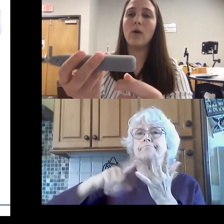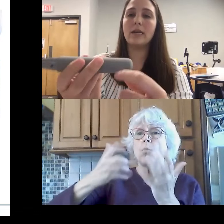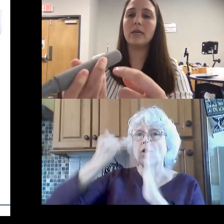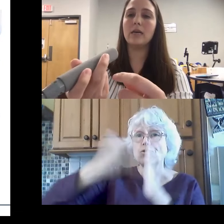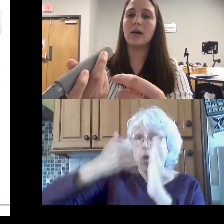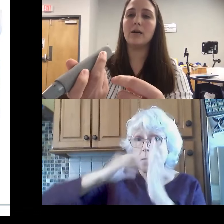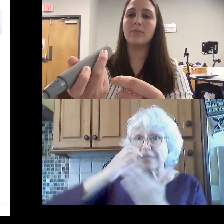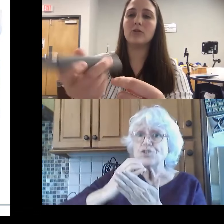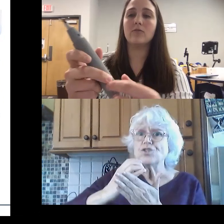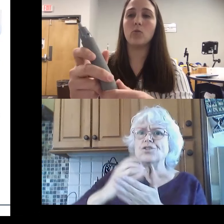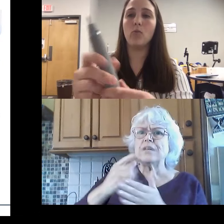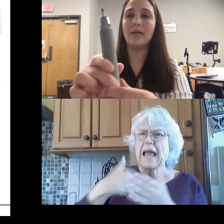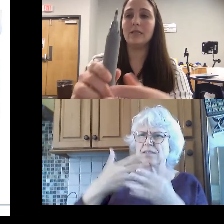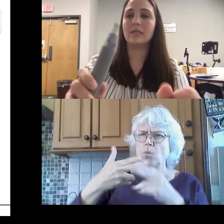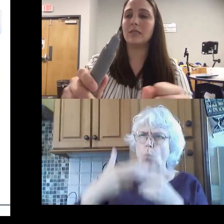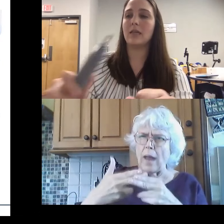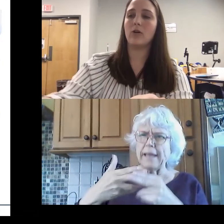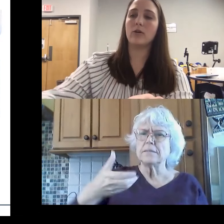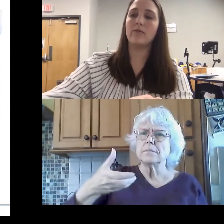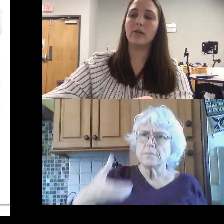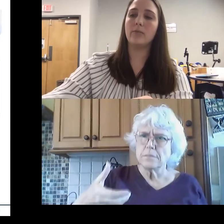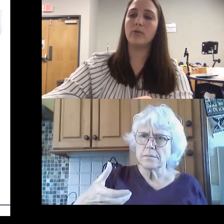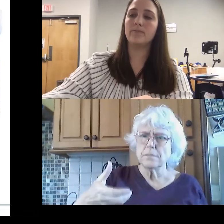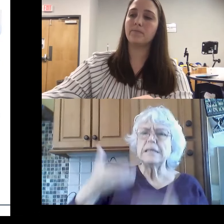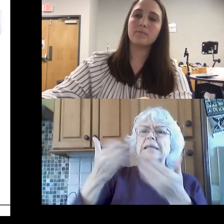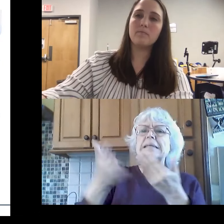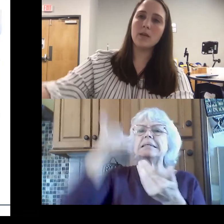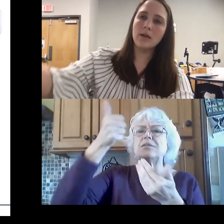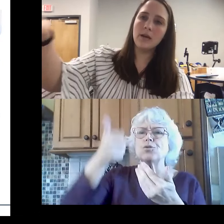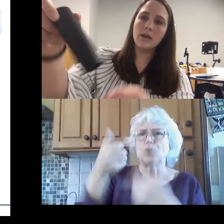weighted, um, there's different weights that are available.